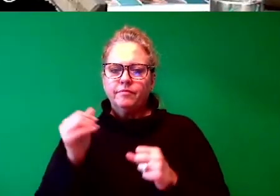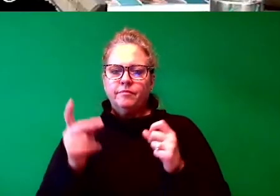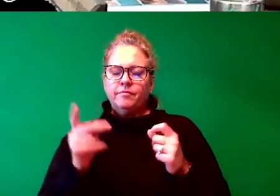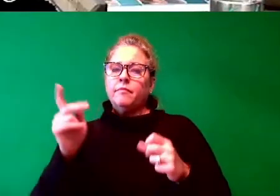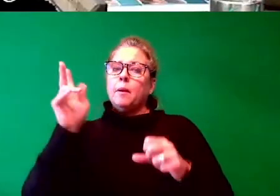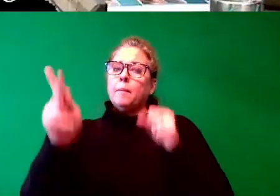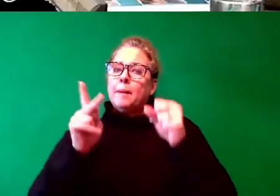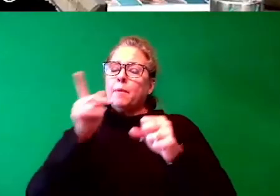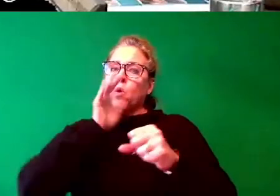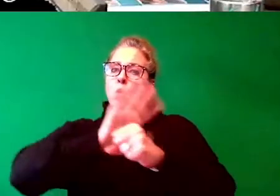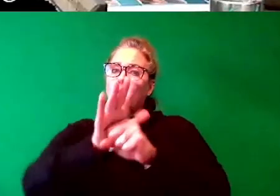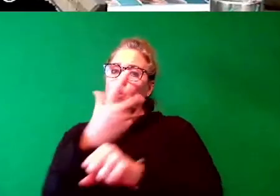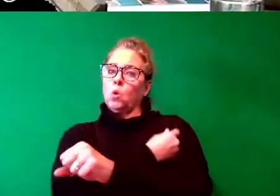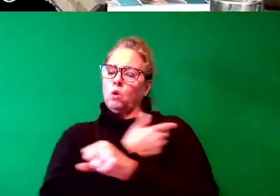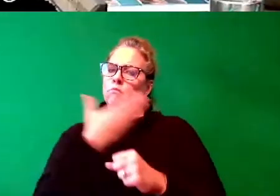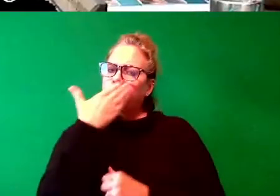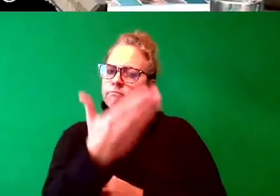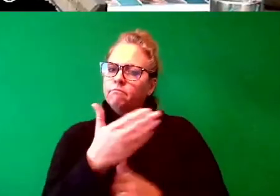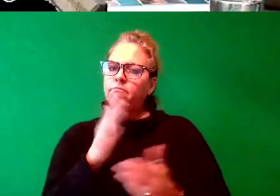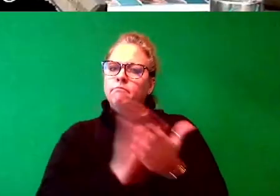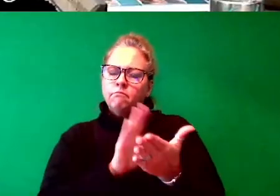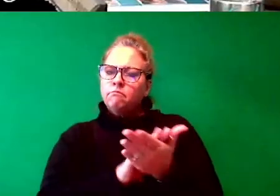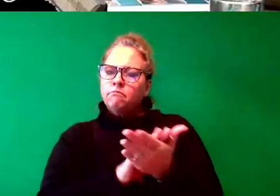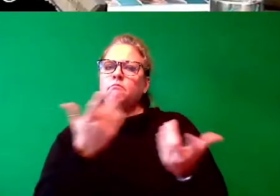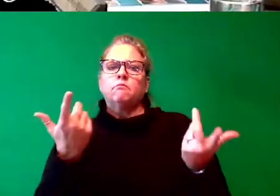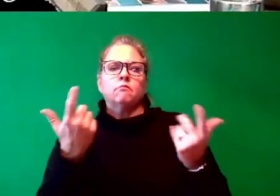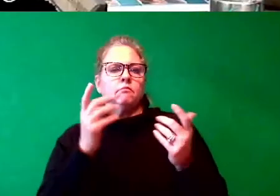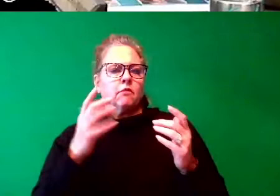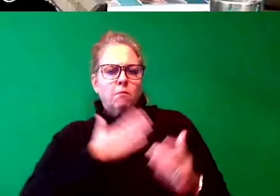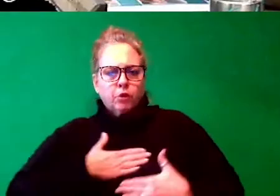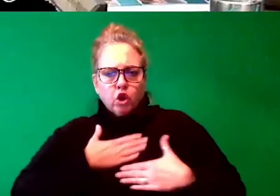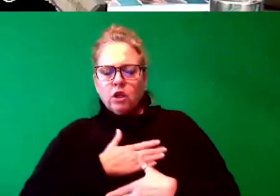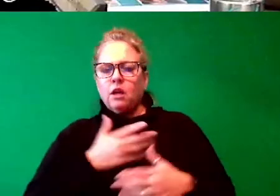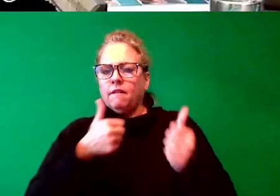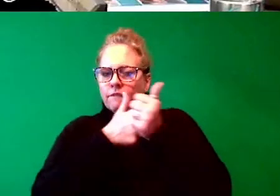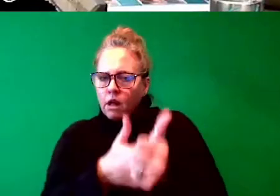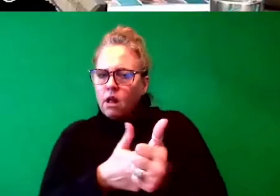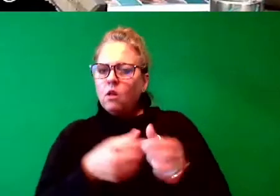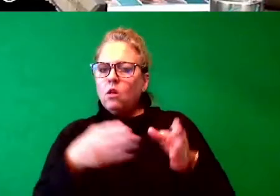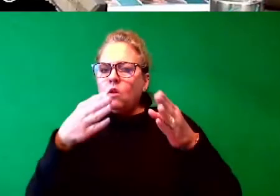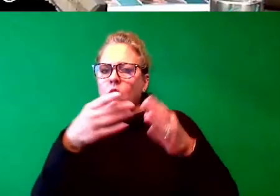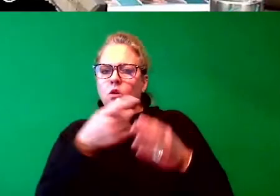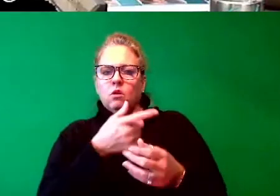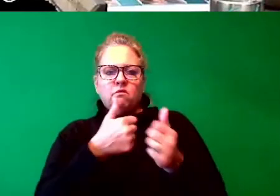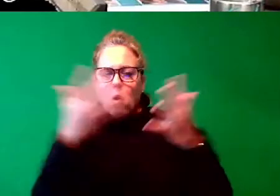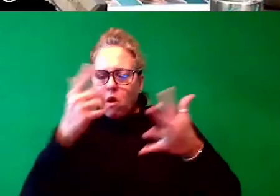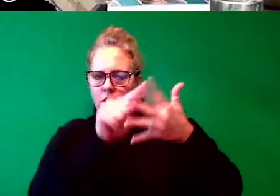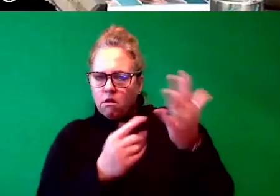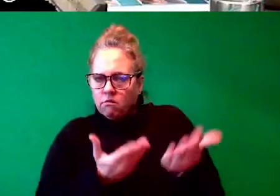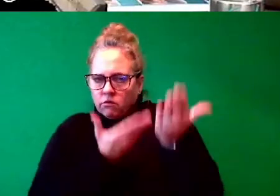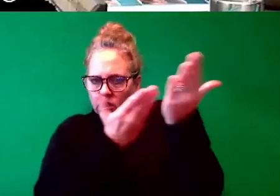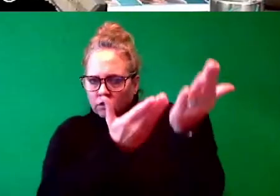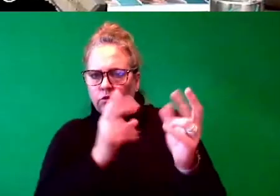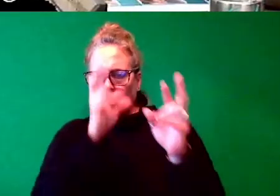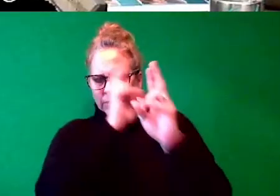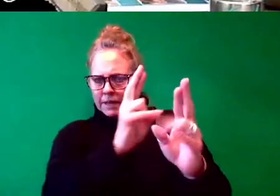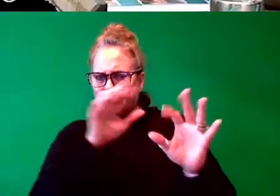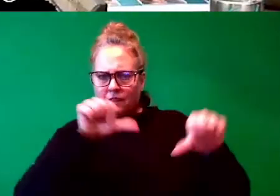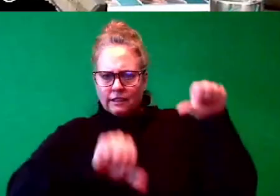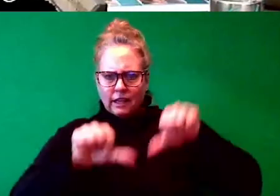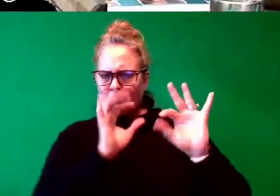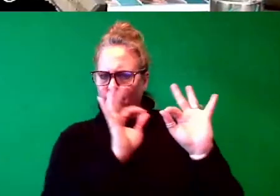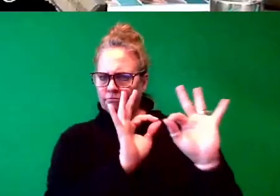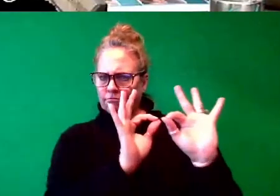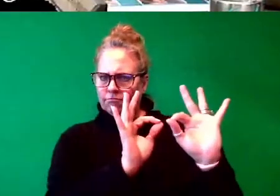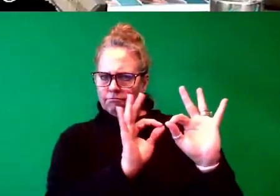do follow the public health guidance and recommendations and respect science. If current trends continue, COVID-19